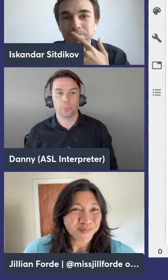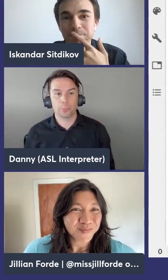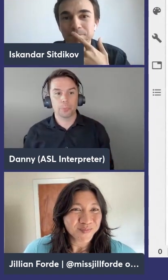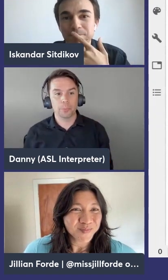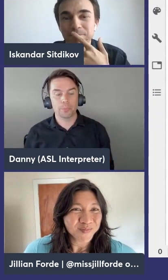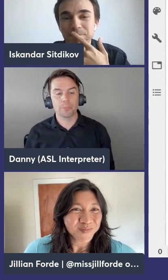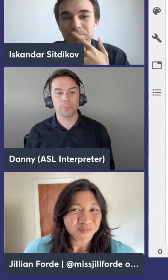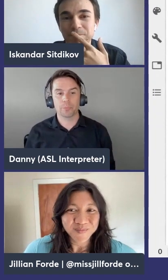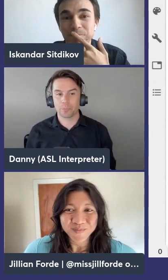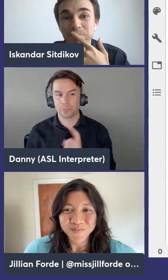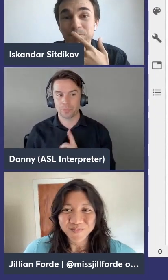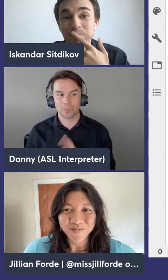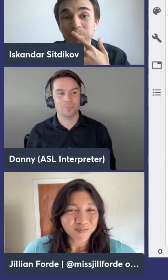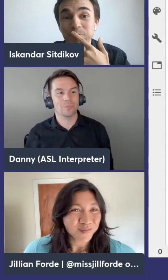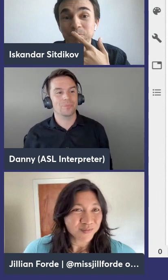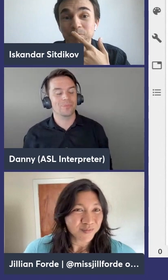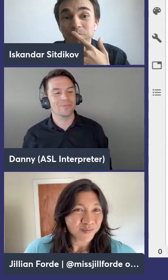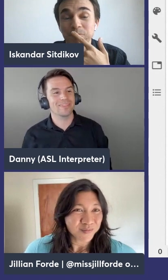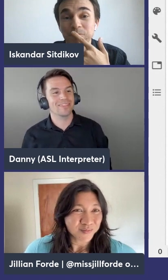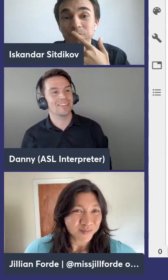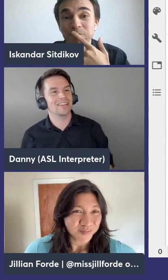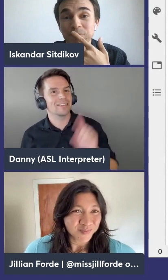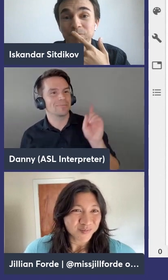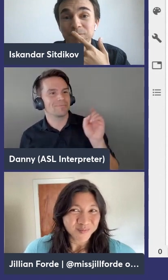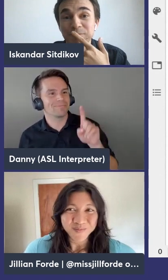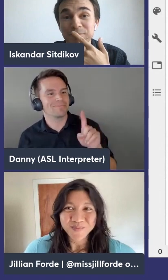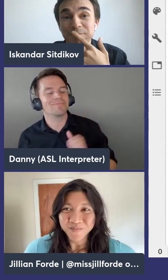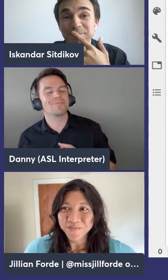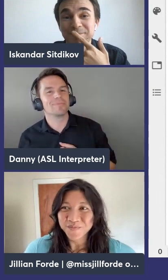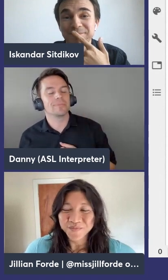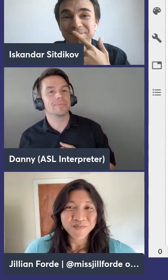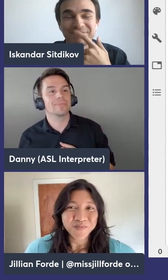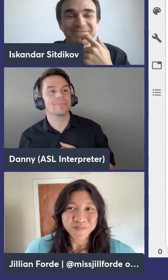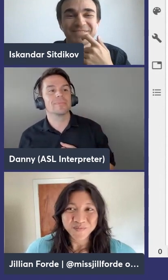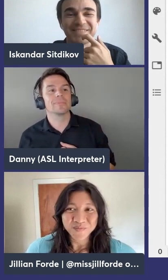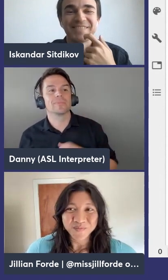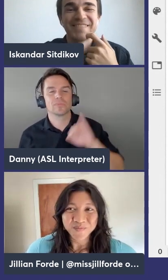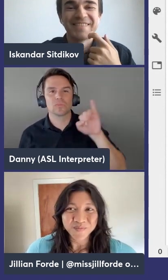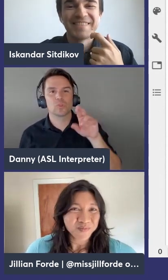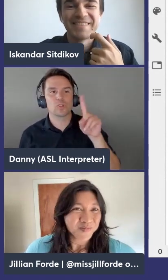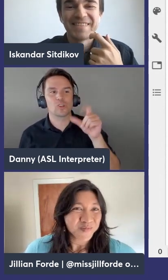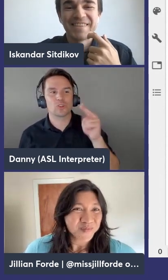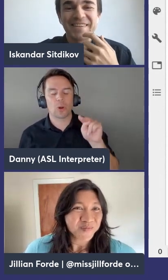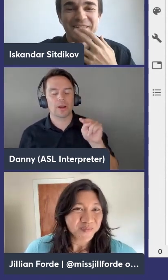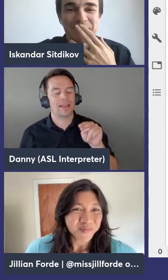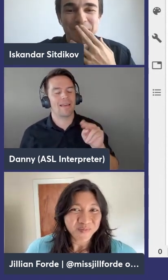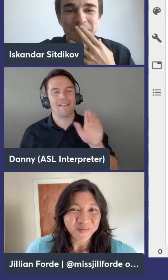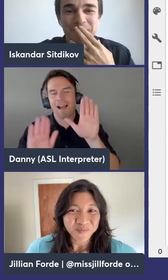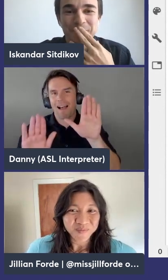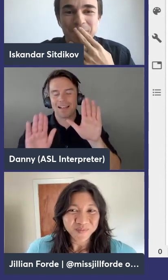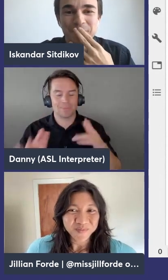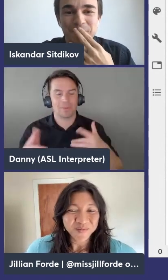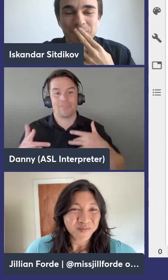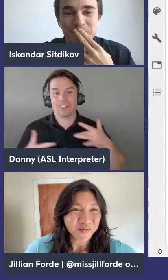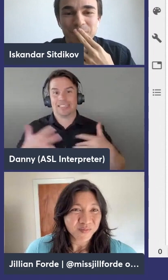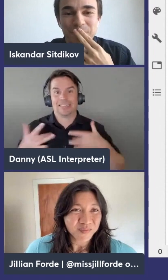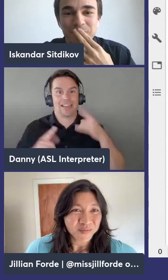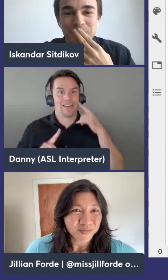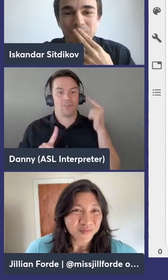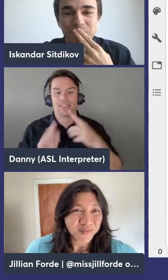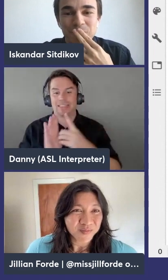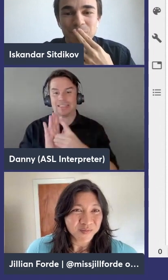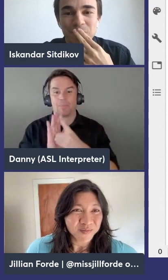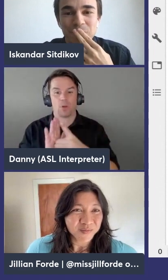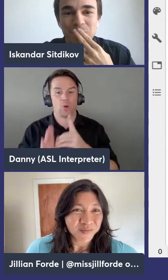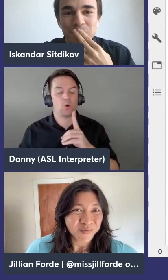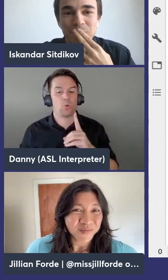yep. So awesome. Yes, very, very excited for this demo. It's really probably